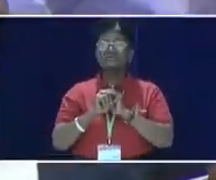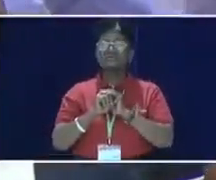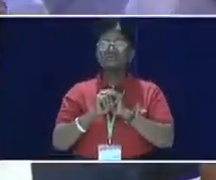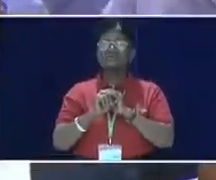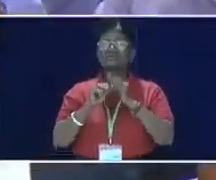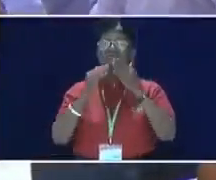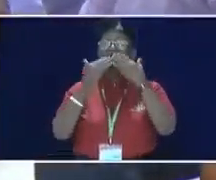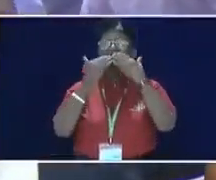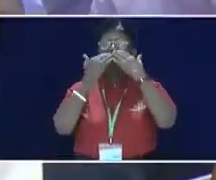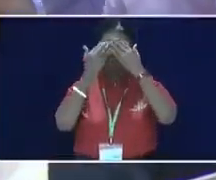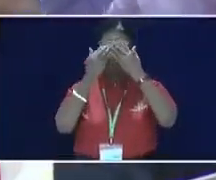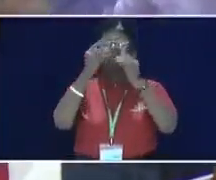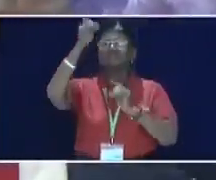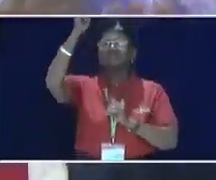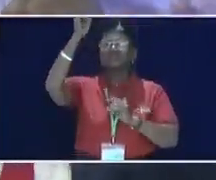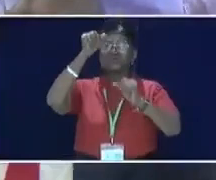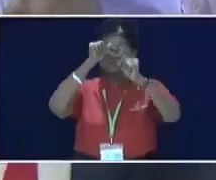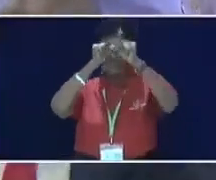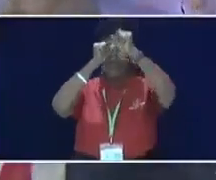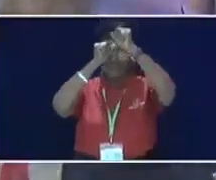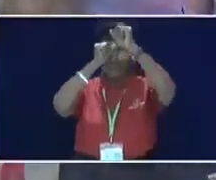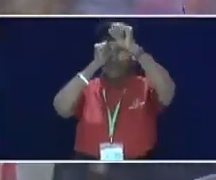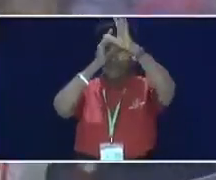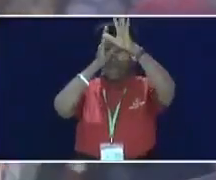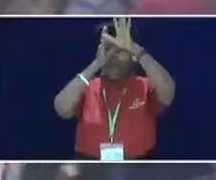Thank you, Father.